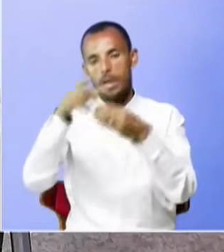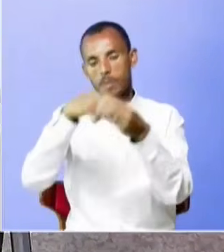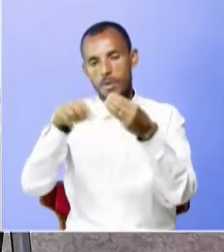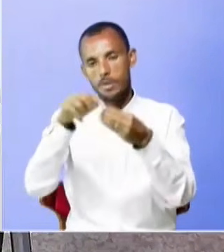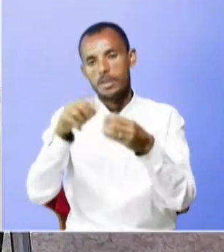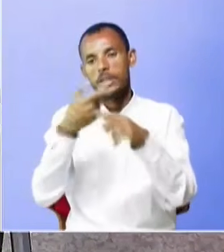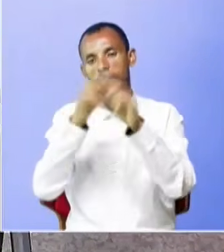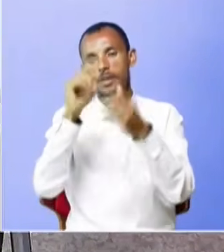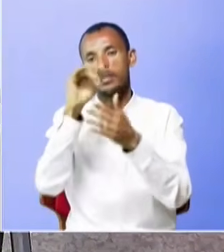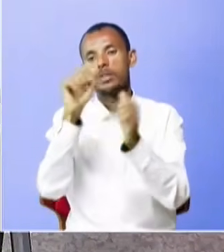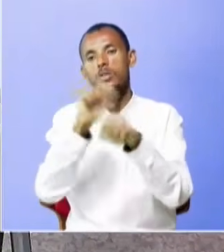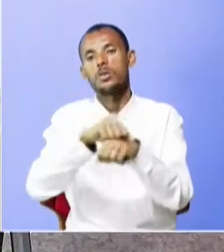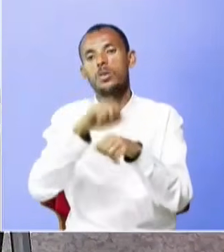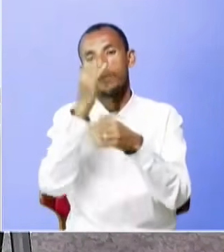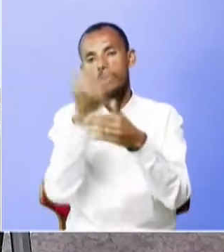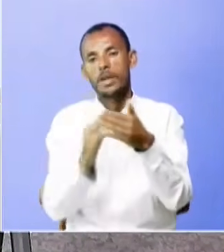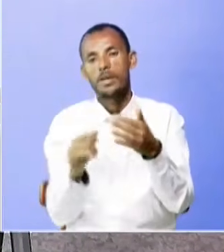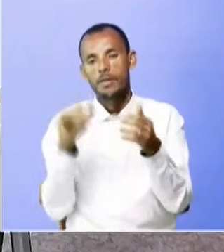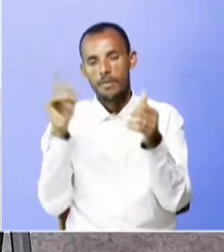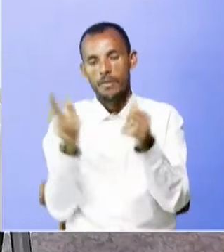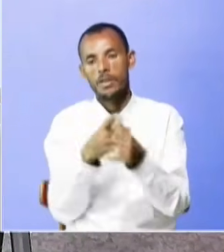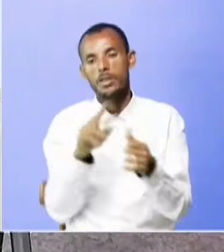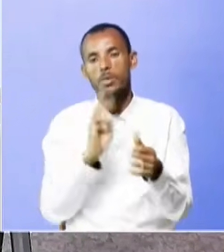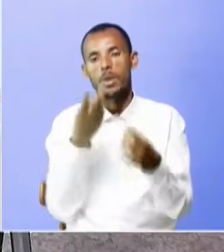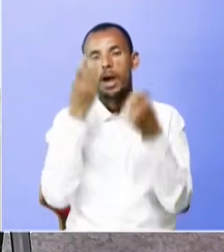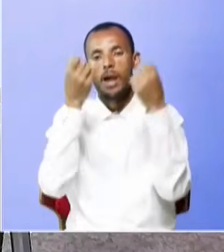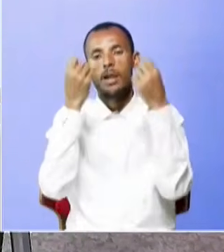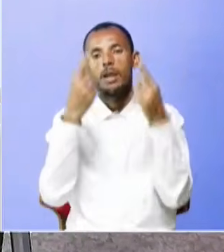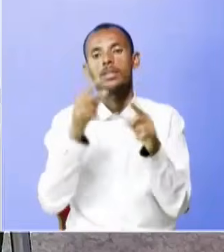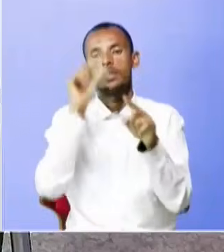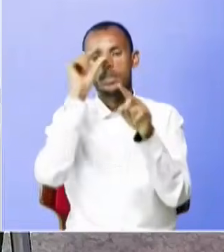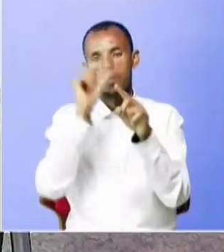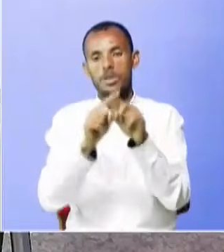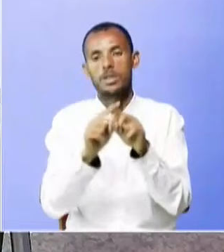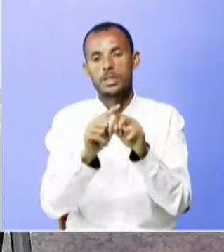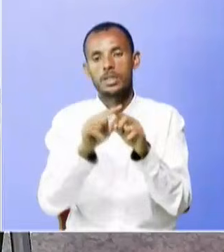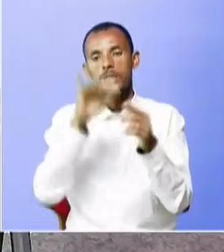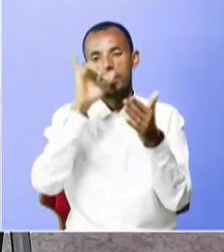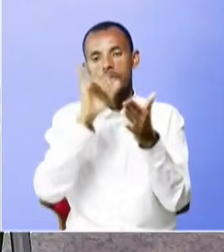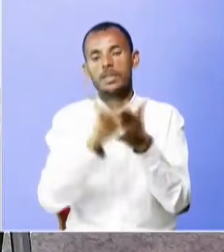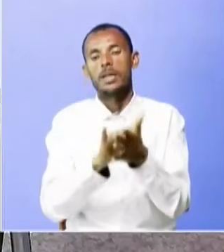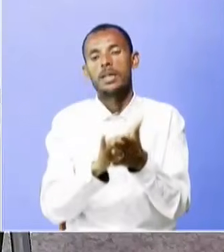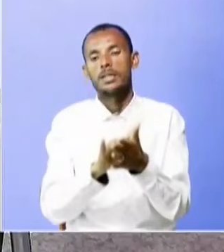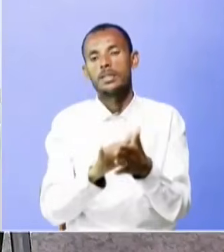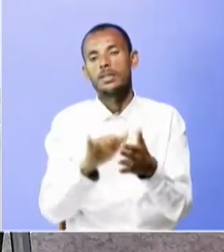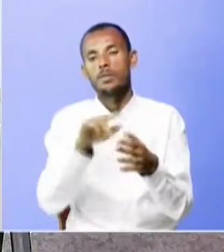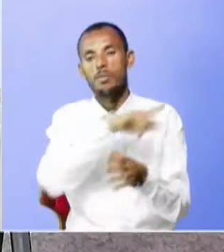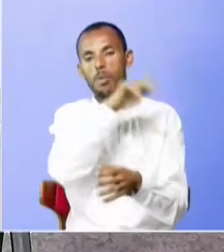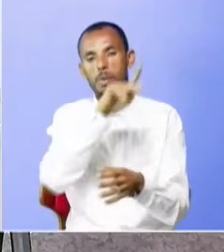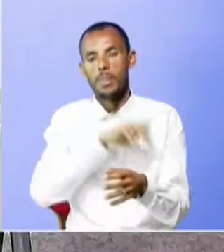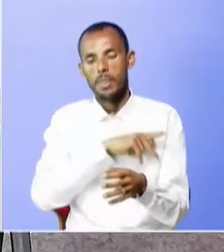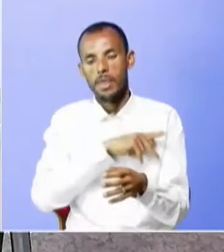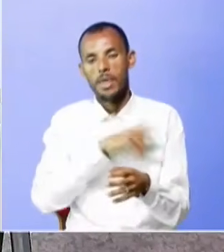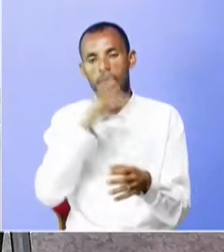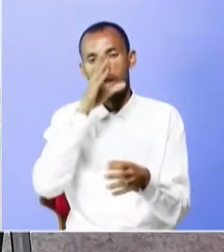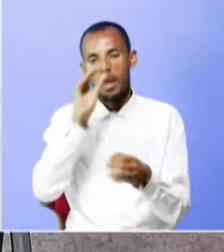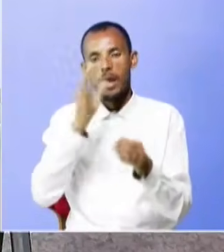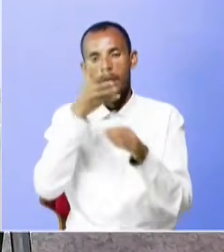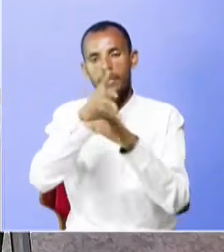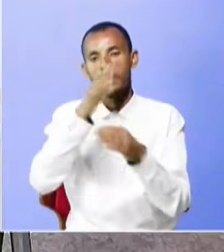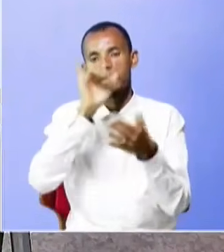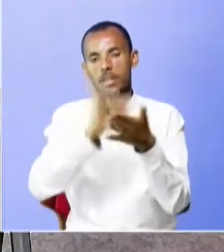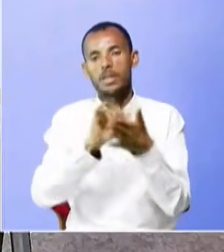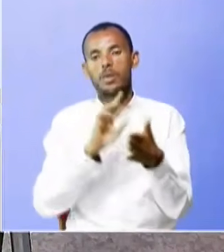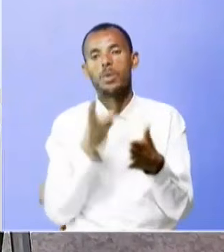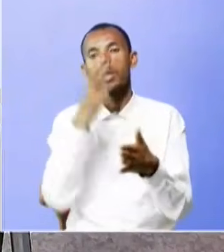solid figure, we need to first understand the terminologies, then the properties. After that, we need